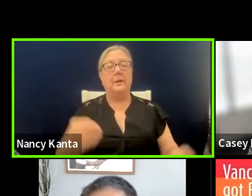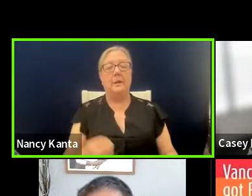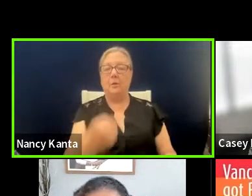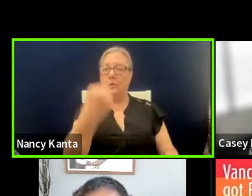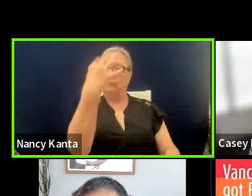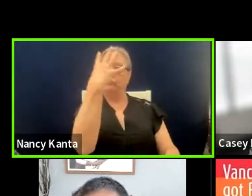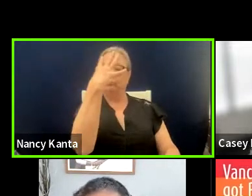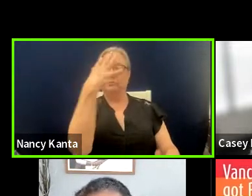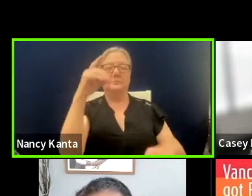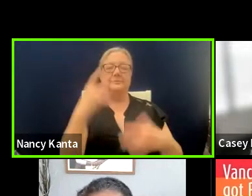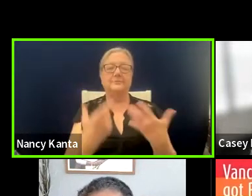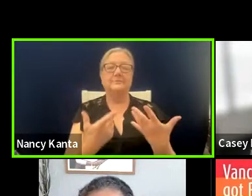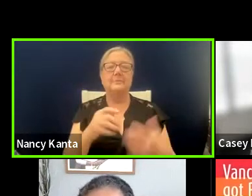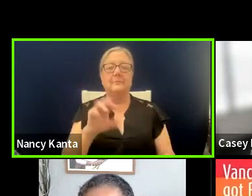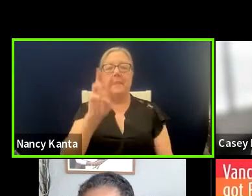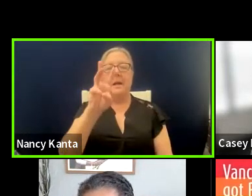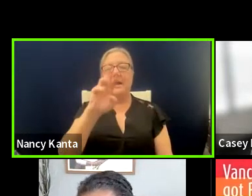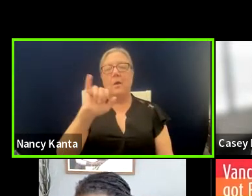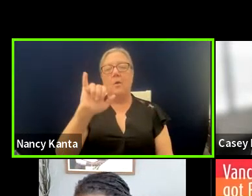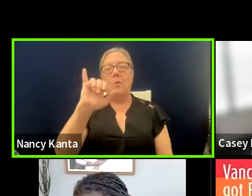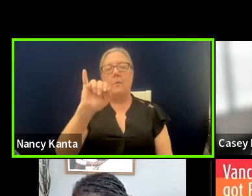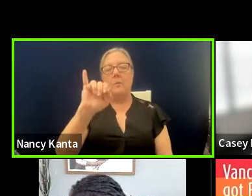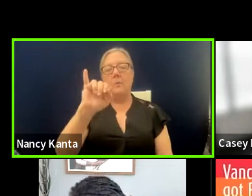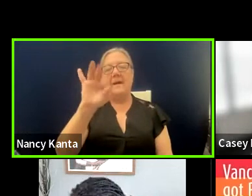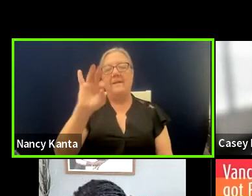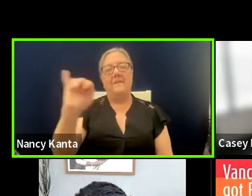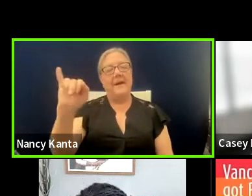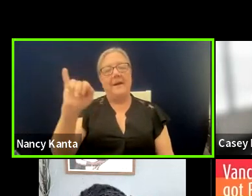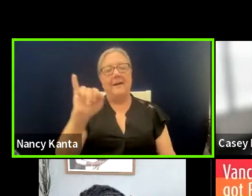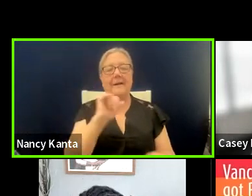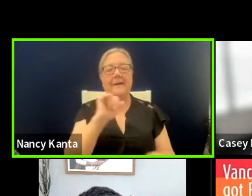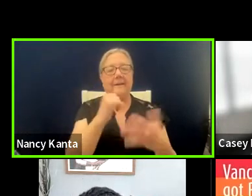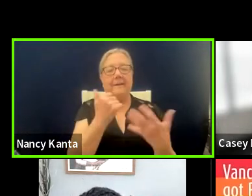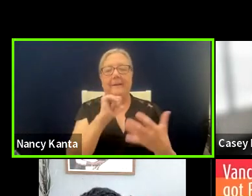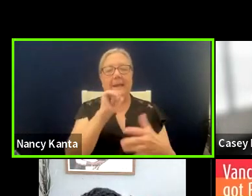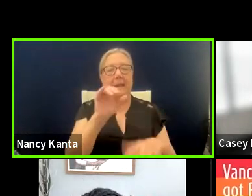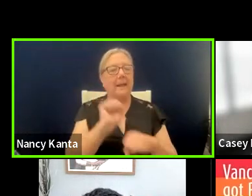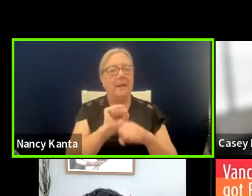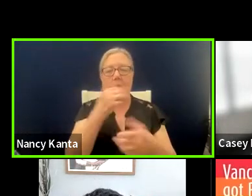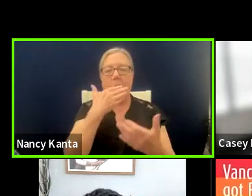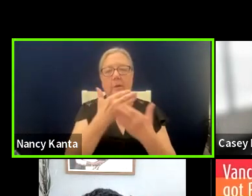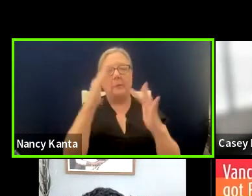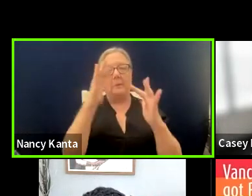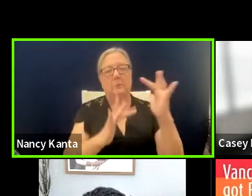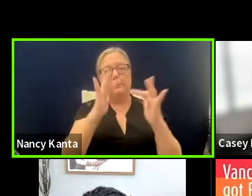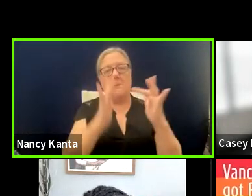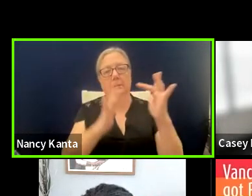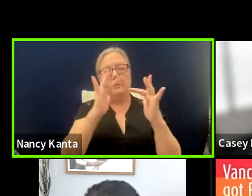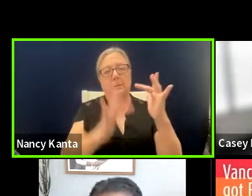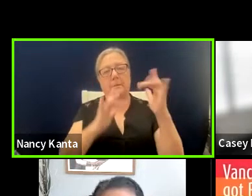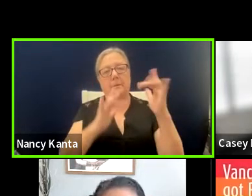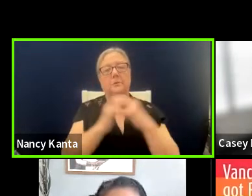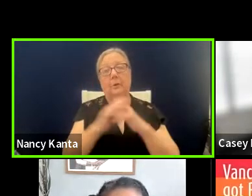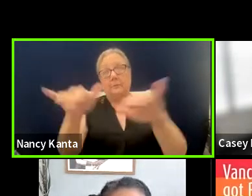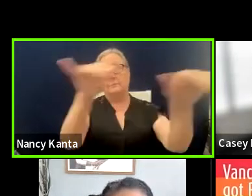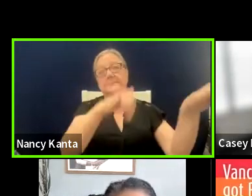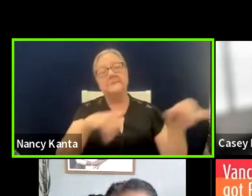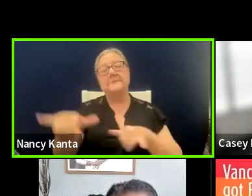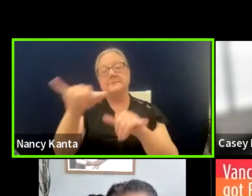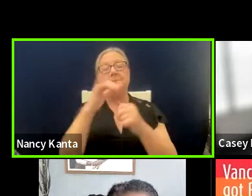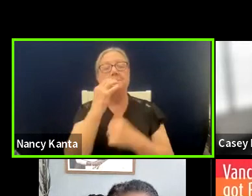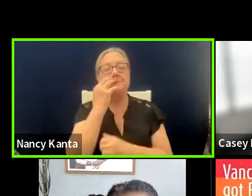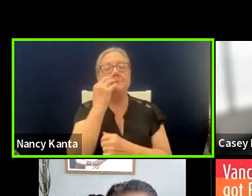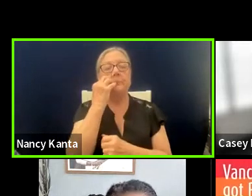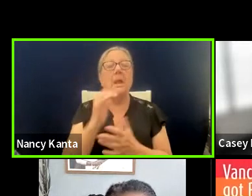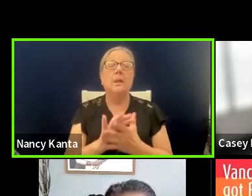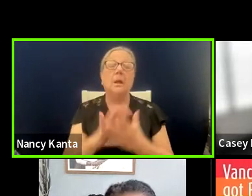now. Guess there's something in the air. So I one thing in particular that